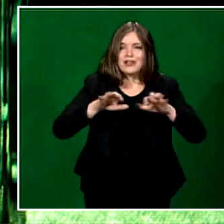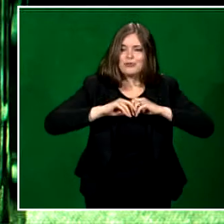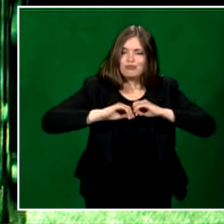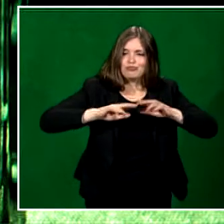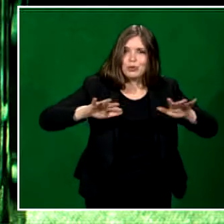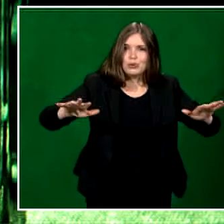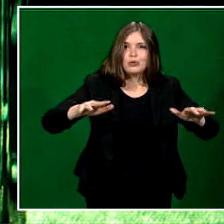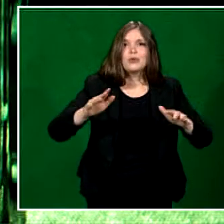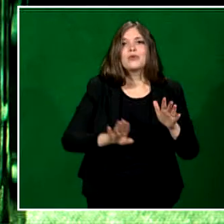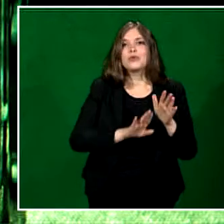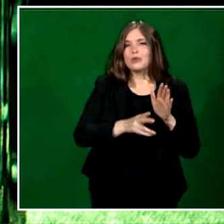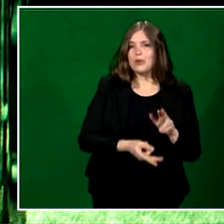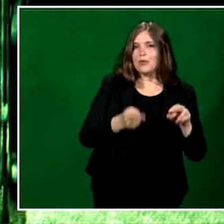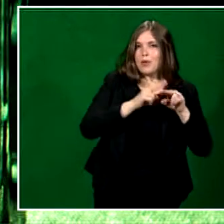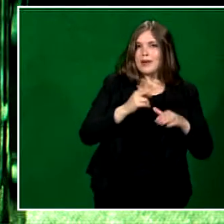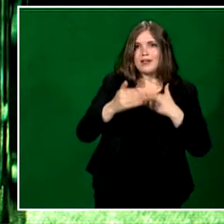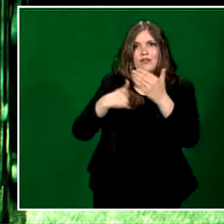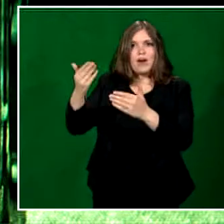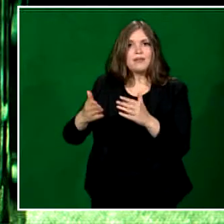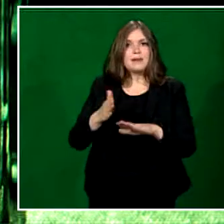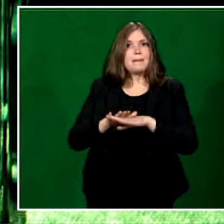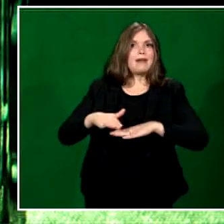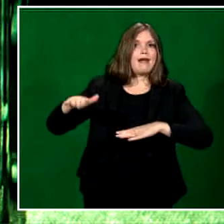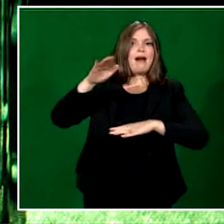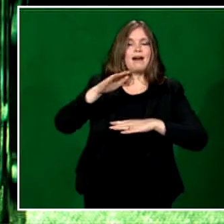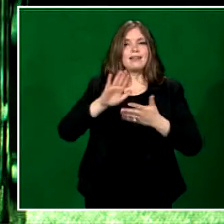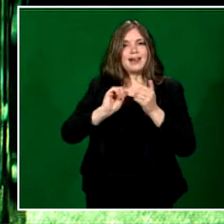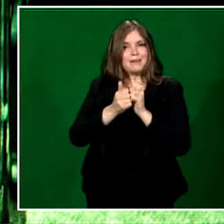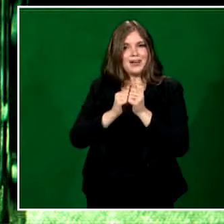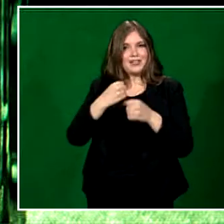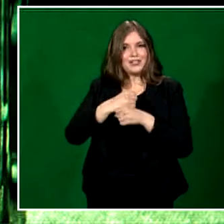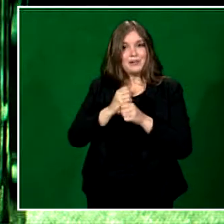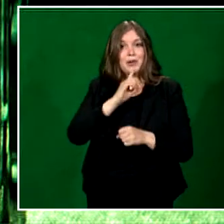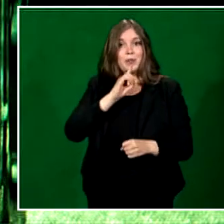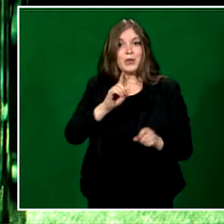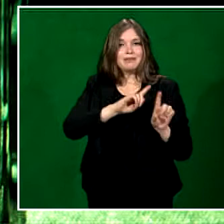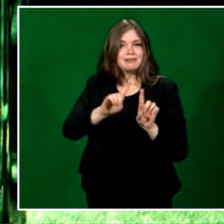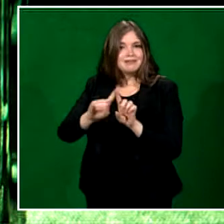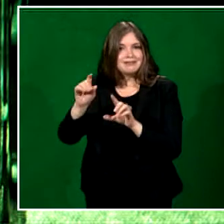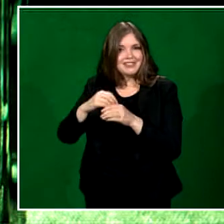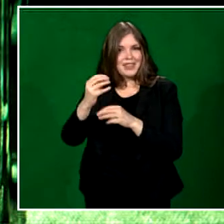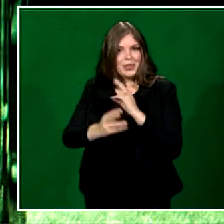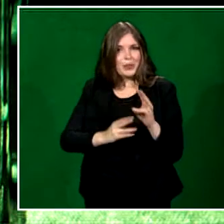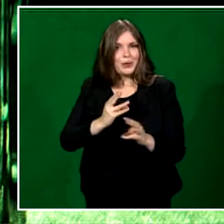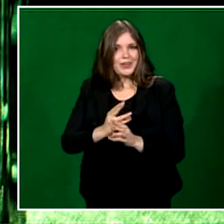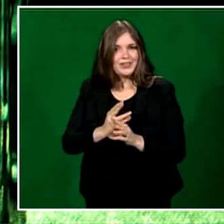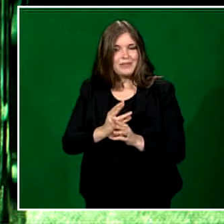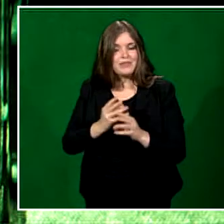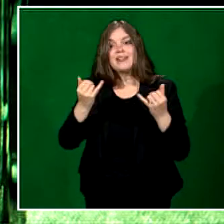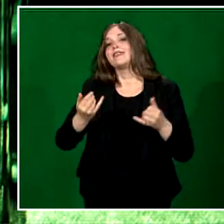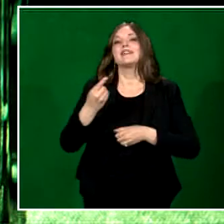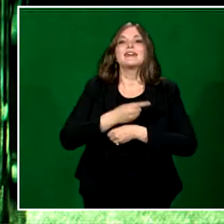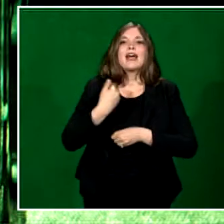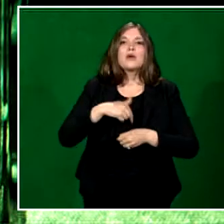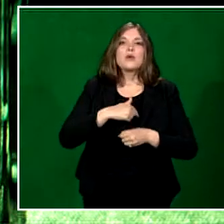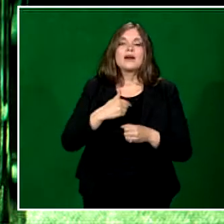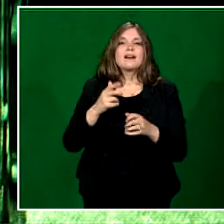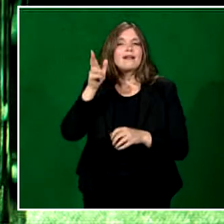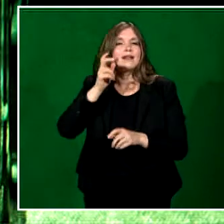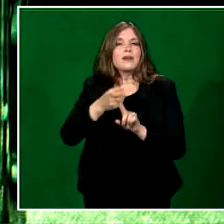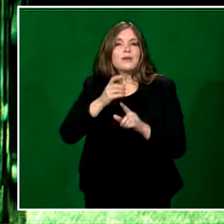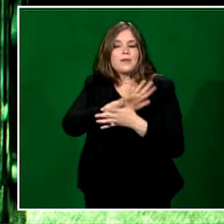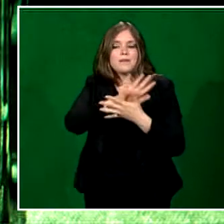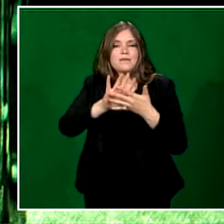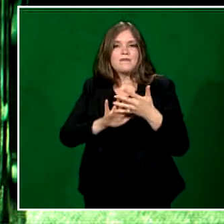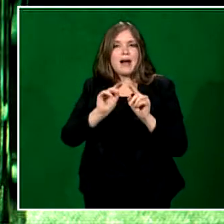beyond this competition to make real differences in the world. Today, we're going to hear from 5 teams of undergraduate